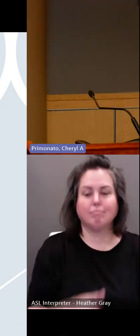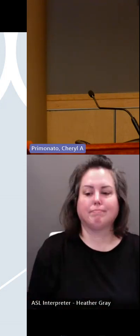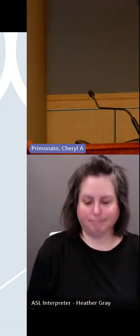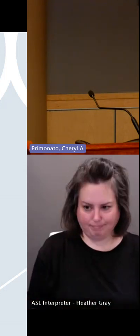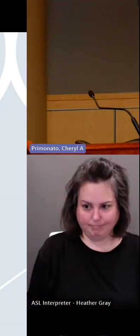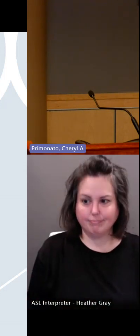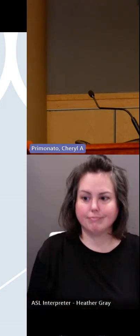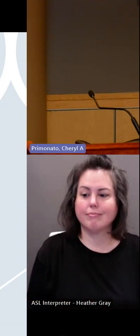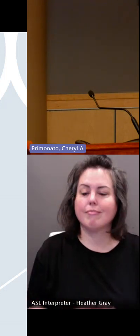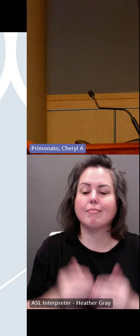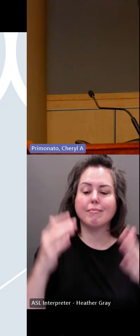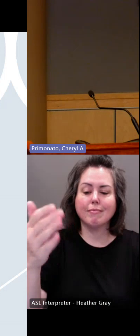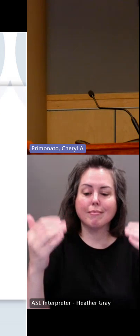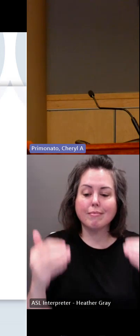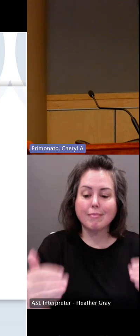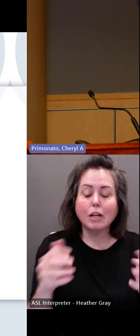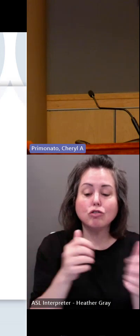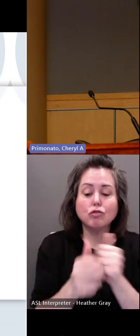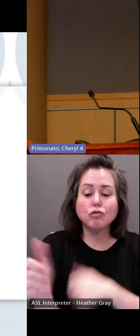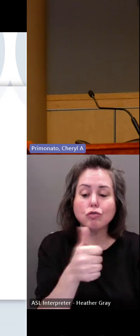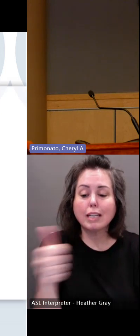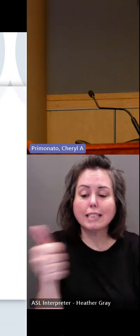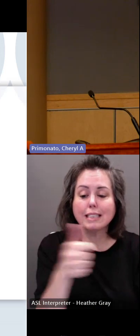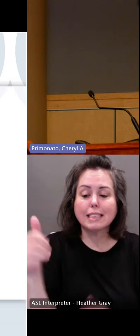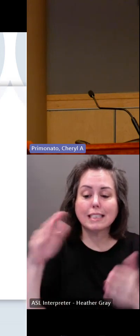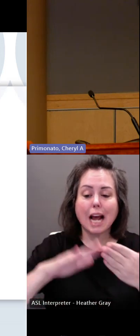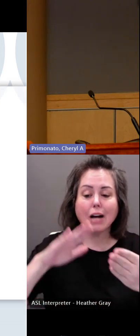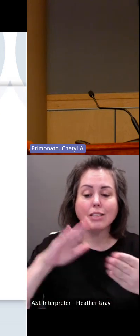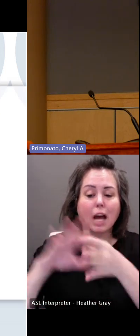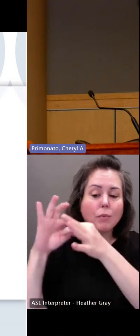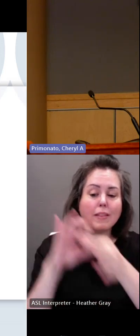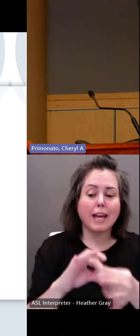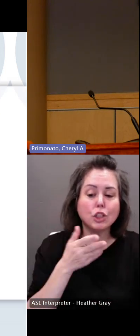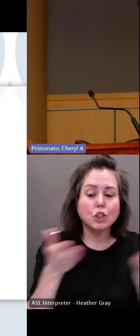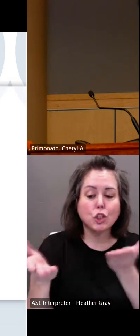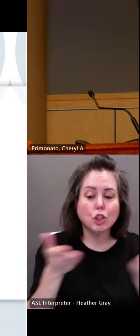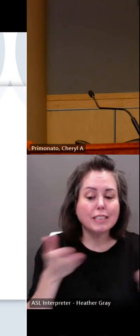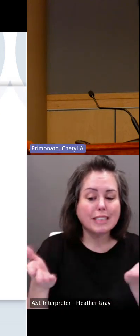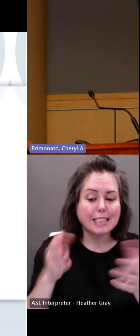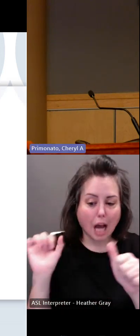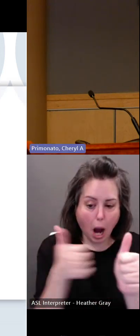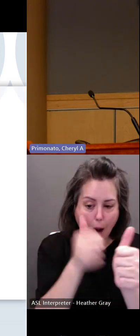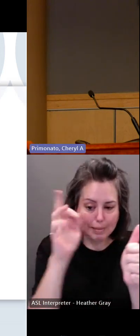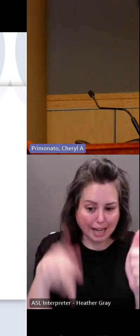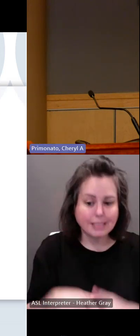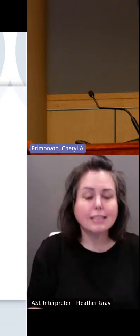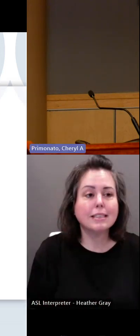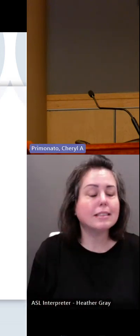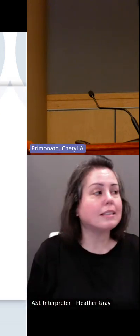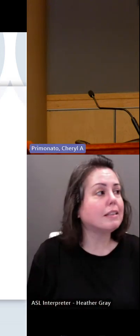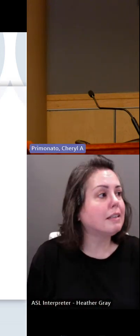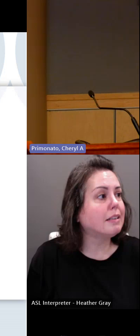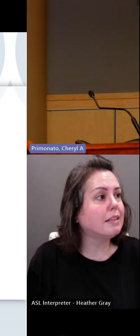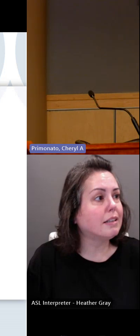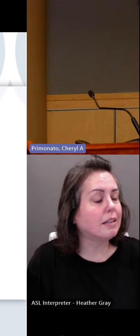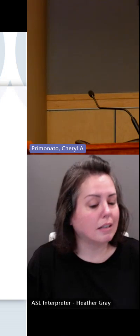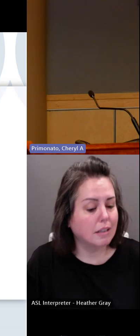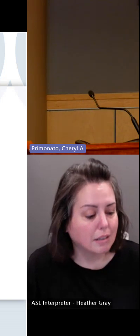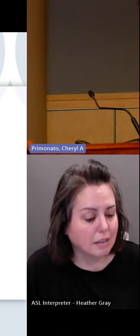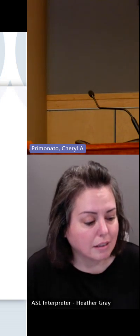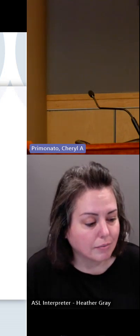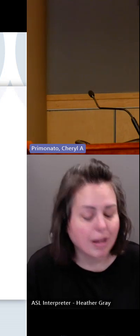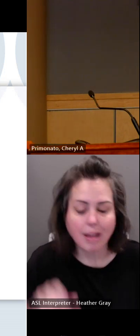Next, Transit Downtown P3 related services planning updates. Amy Probashaw will be